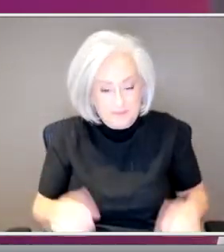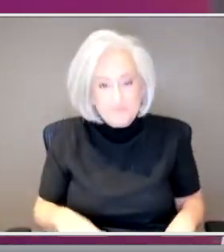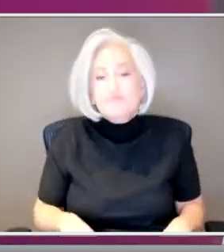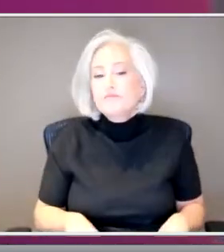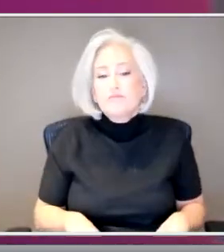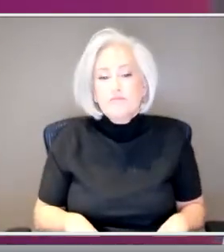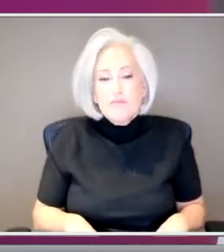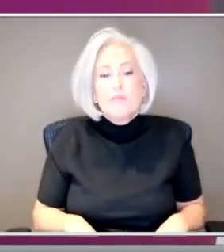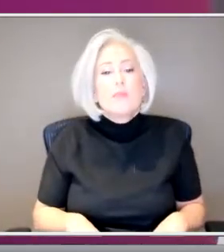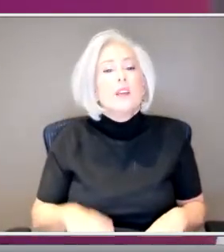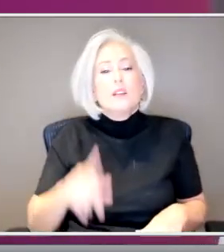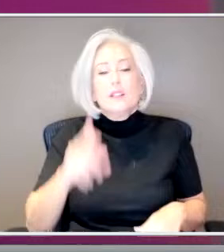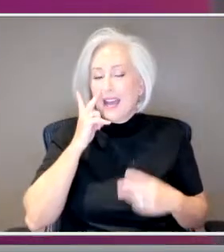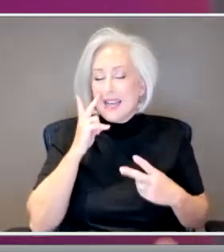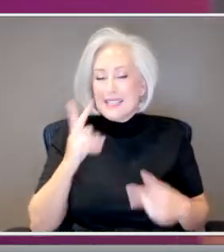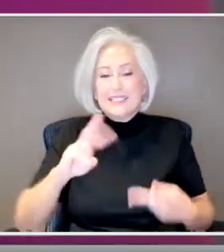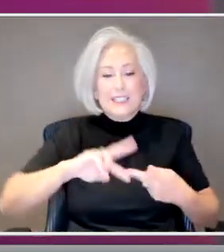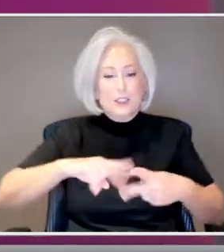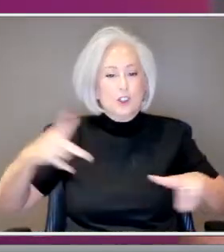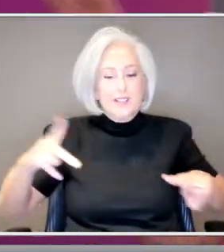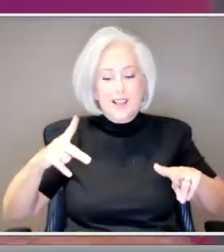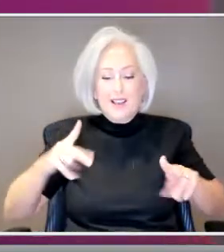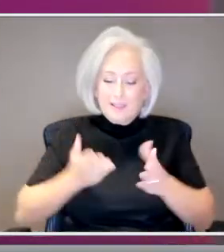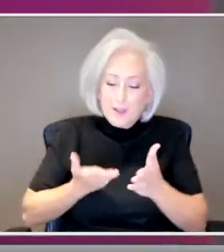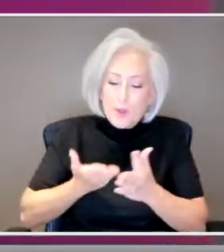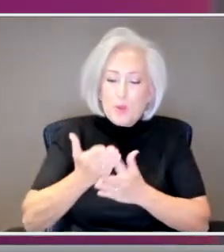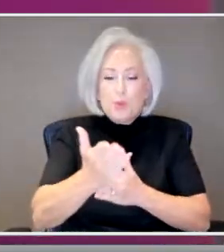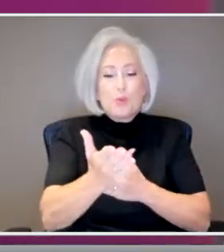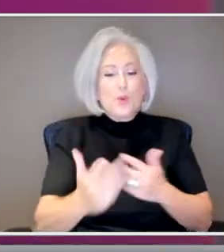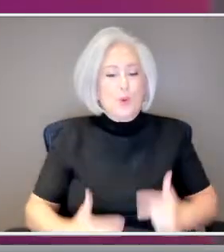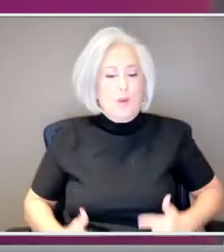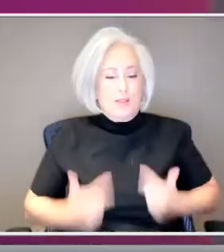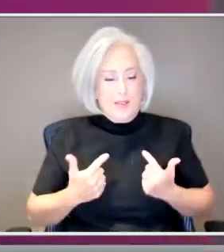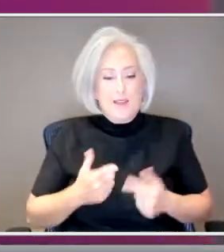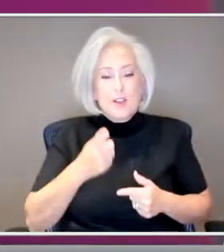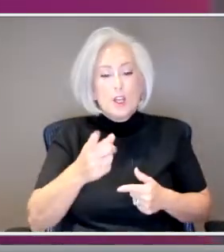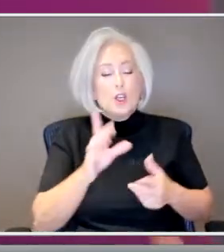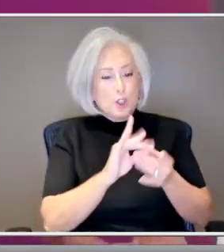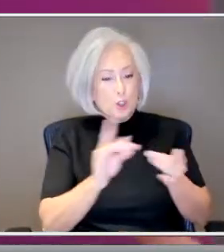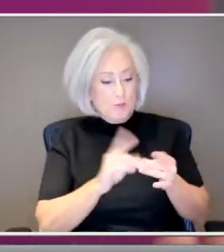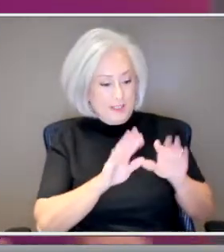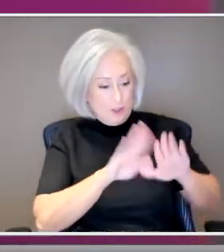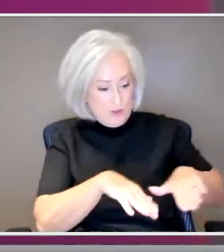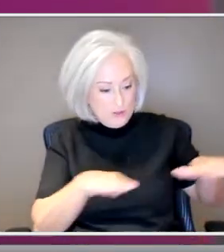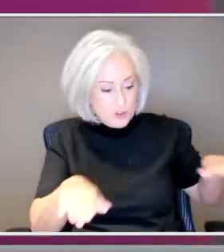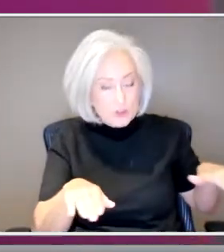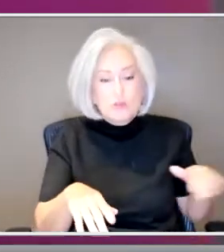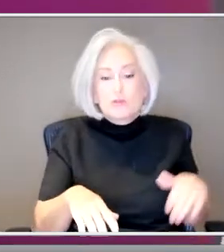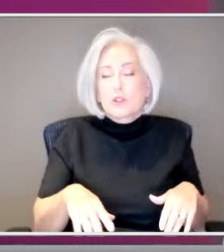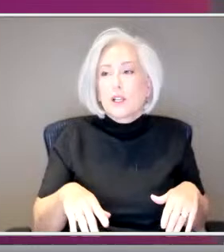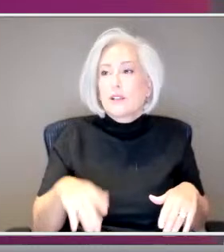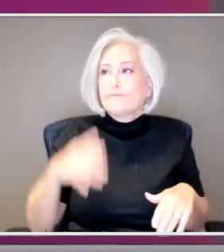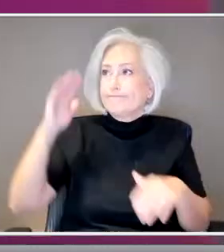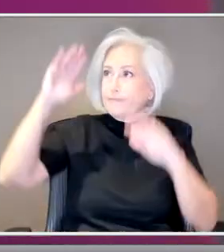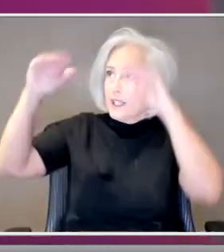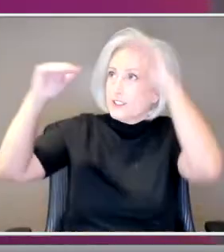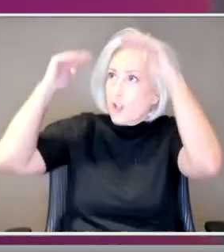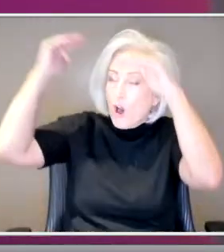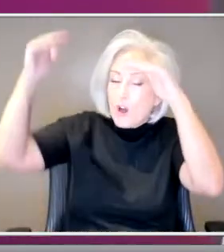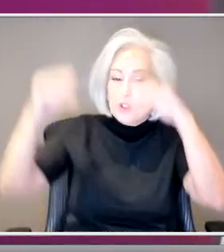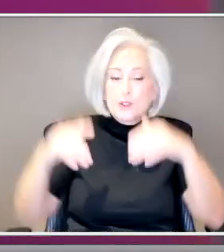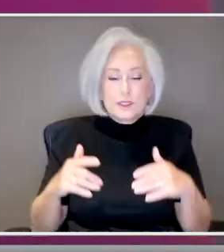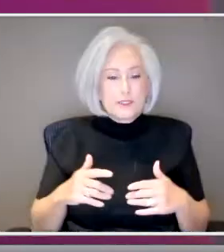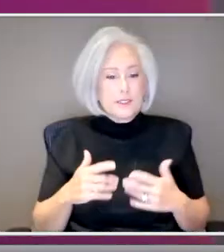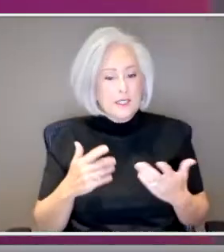lifespan. So you mentioned kids, Addison mentioned, you know, I'm an adult, I got through this. So that's where I see